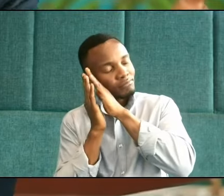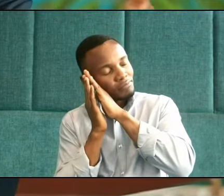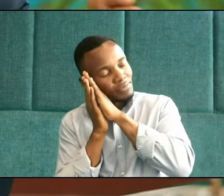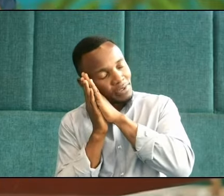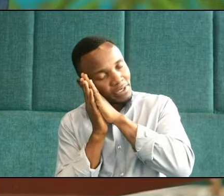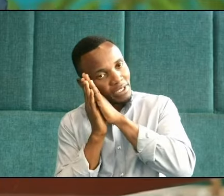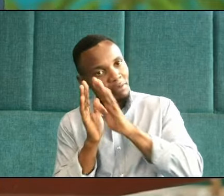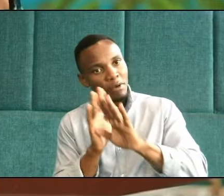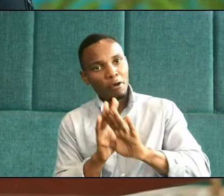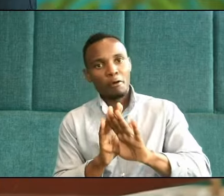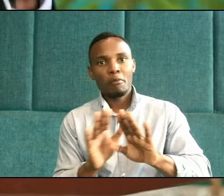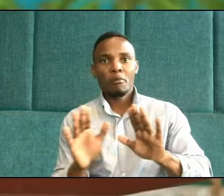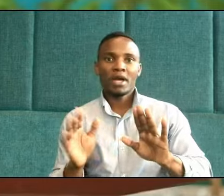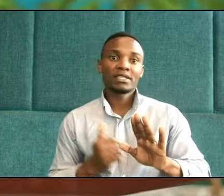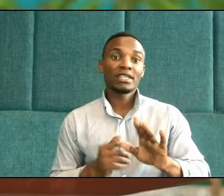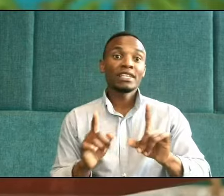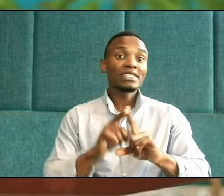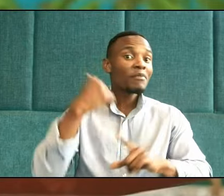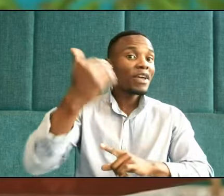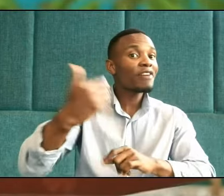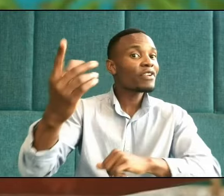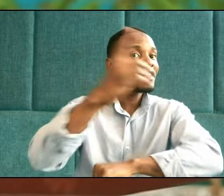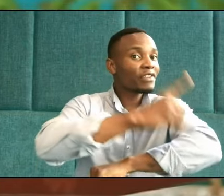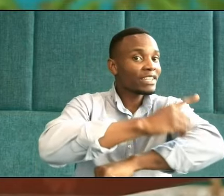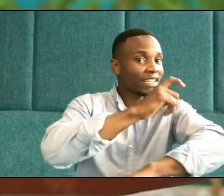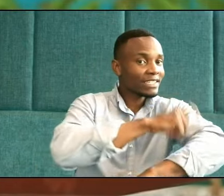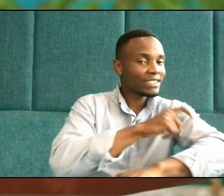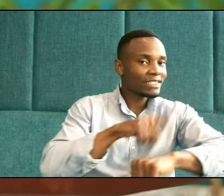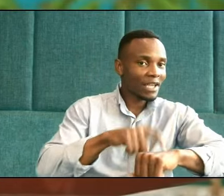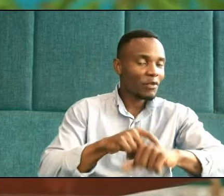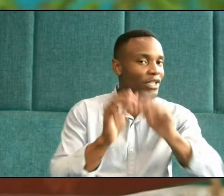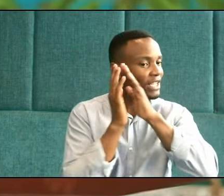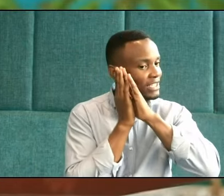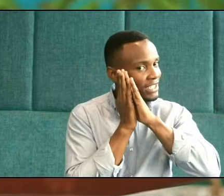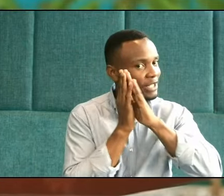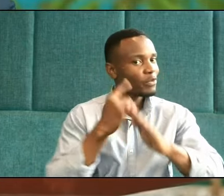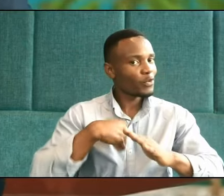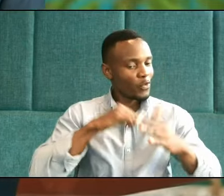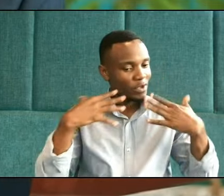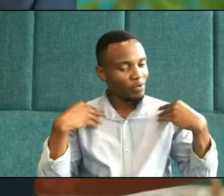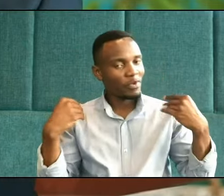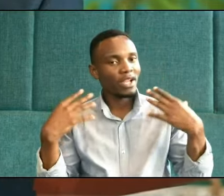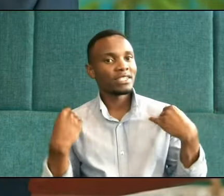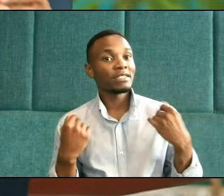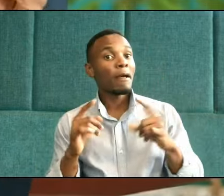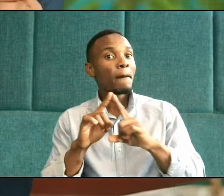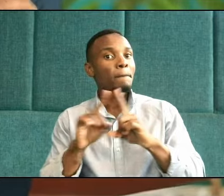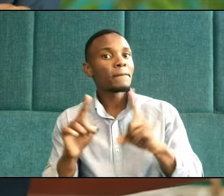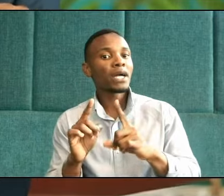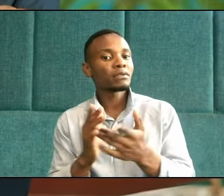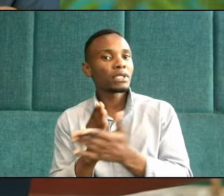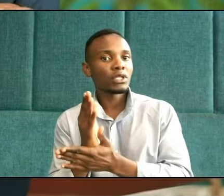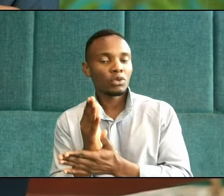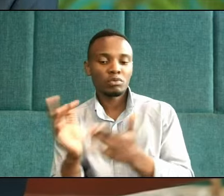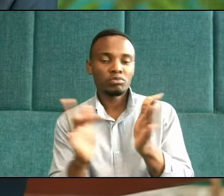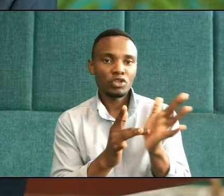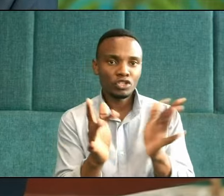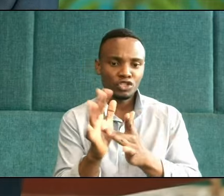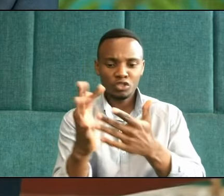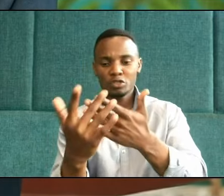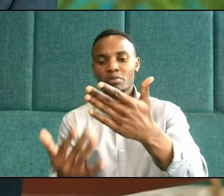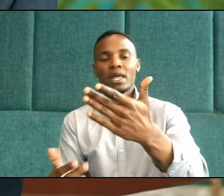tomb 3 by 6 every time we go to bed every evening. And it is only the blood of Christ